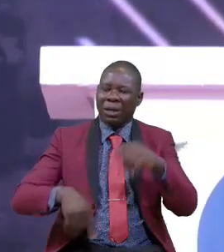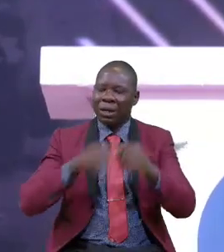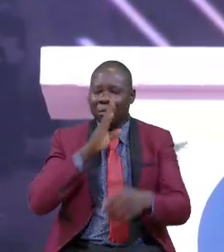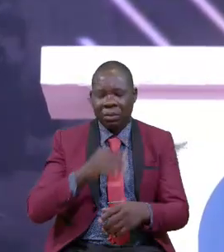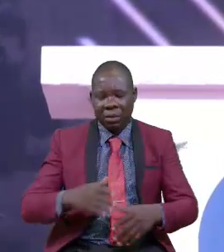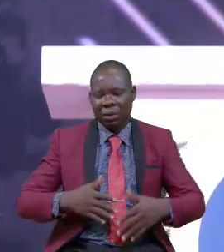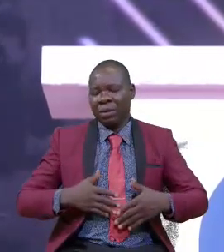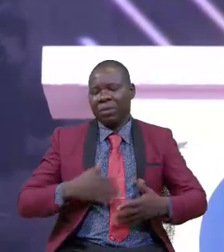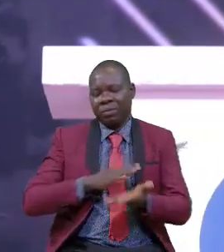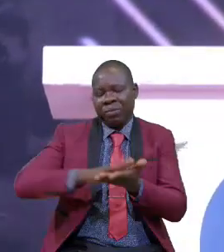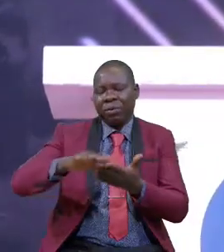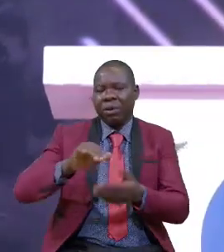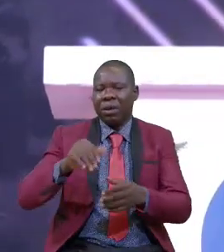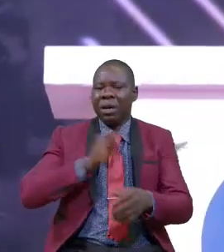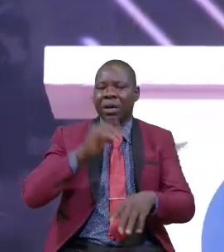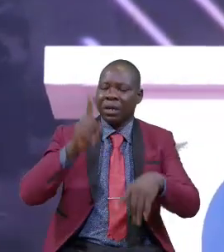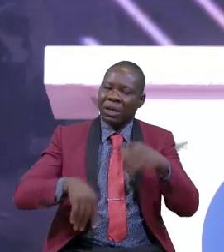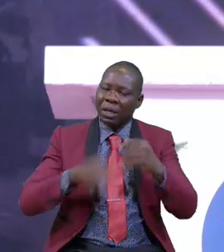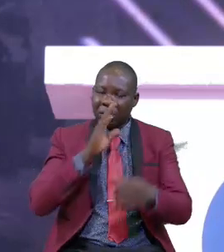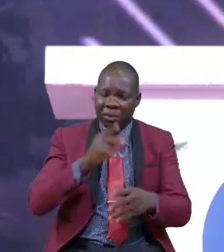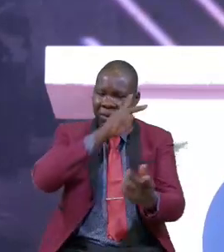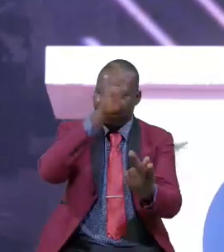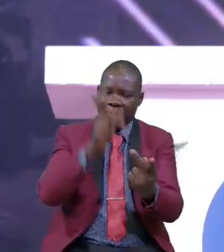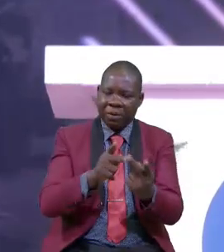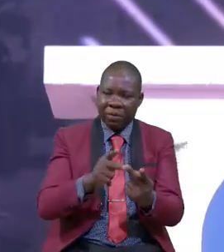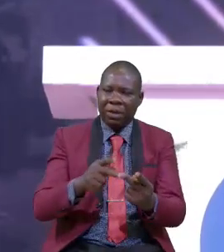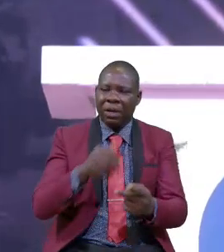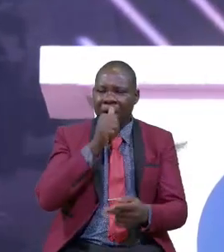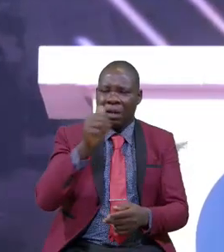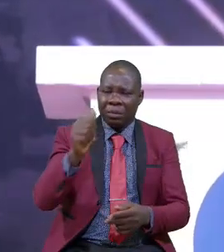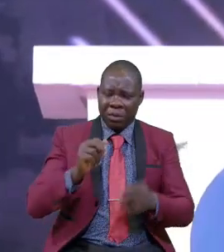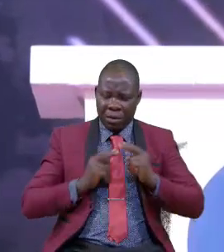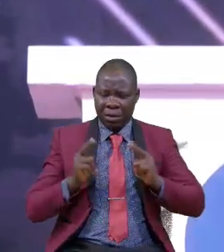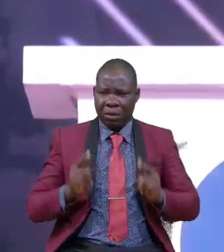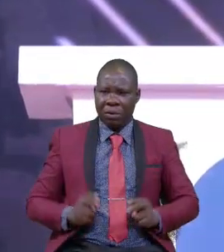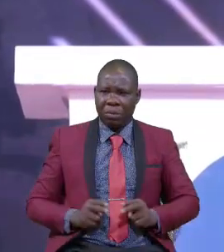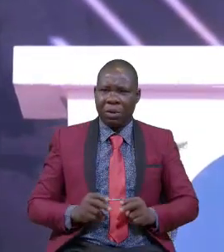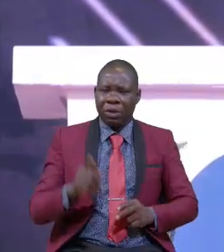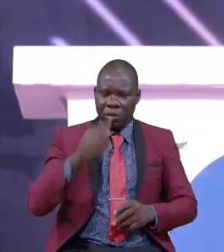blameless. I cannot be perfect. I'm a human being. Yes, you are thinking about your strength.